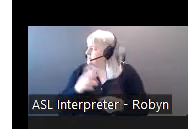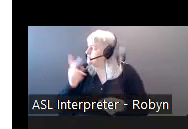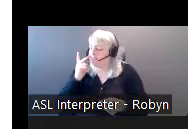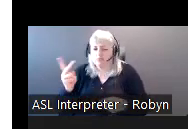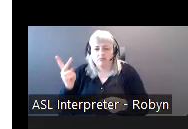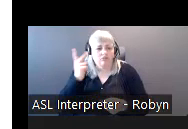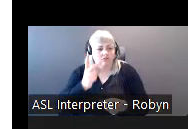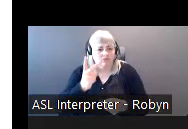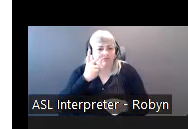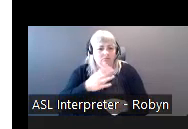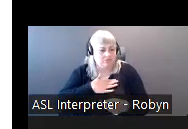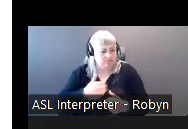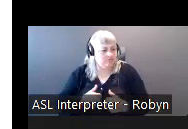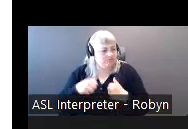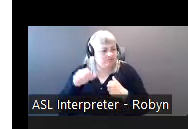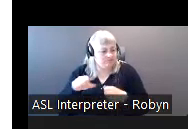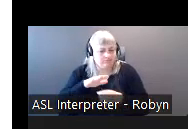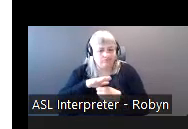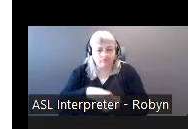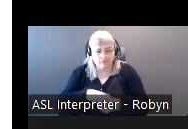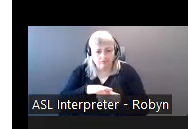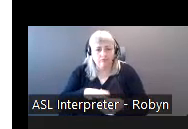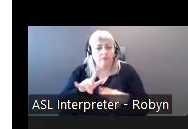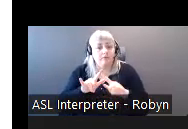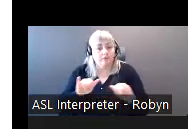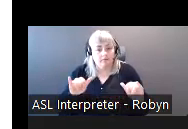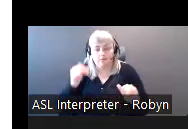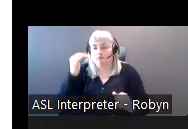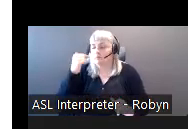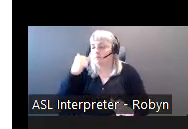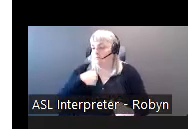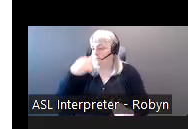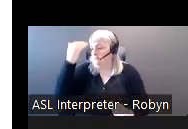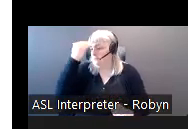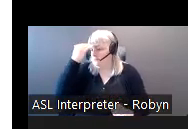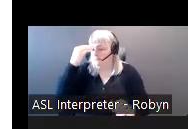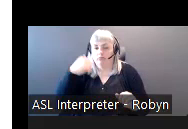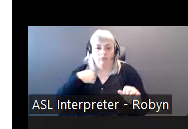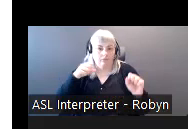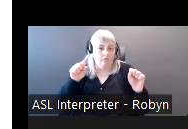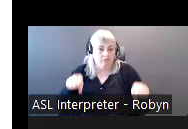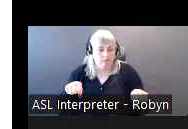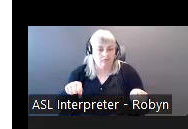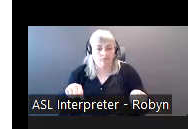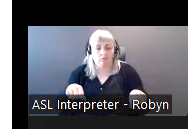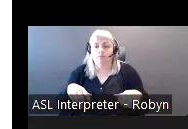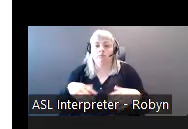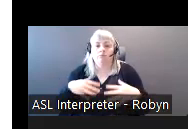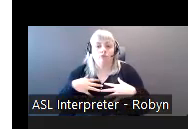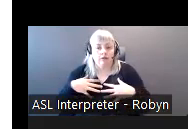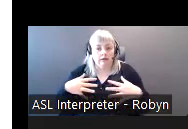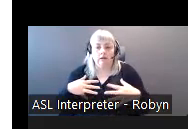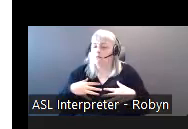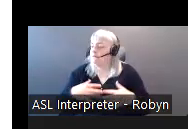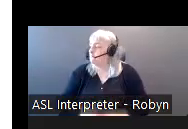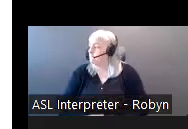and also know that you can access the breath. Know